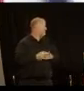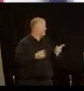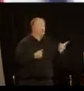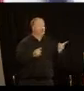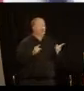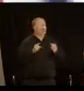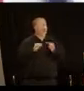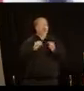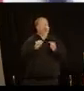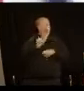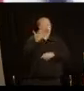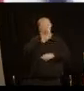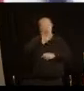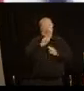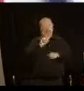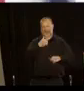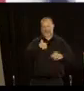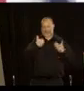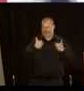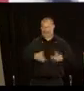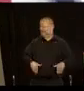exact likeness of me.